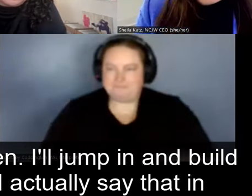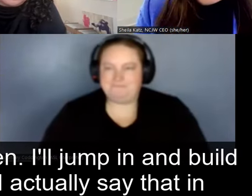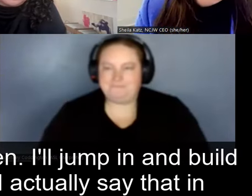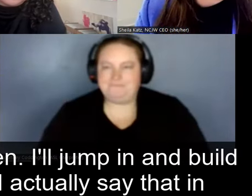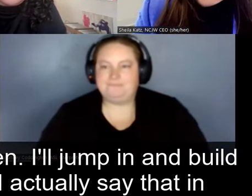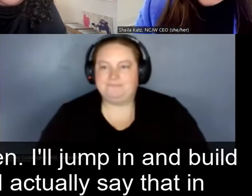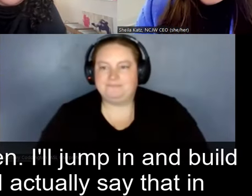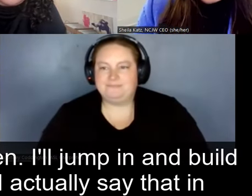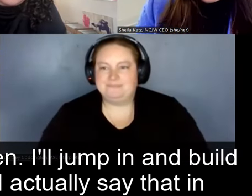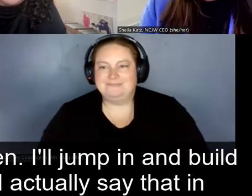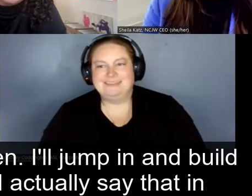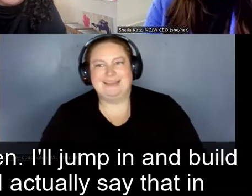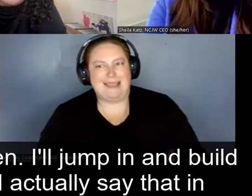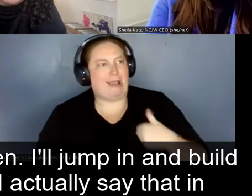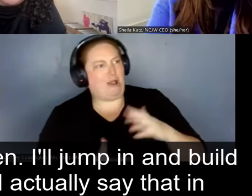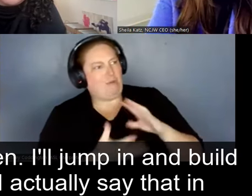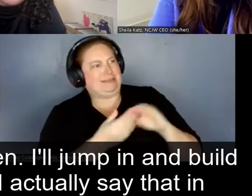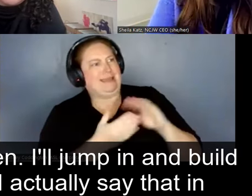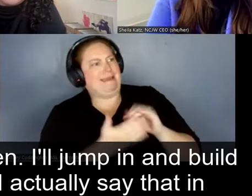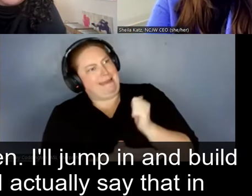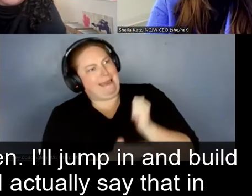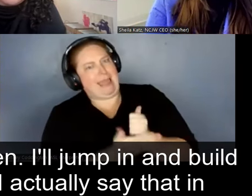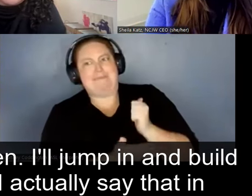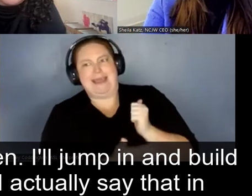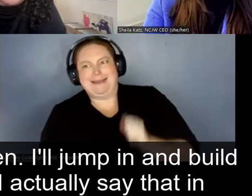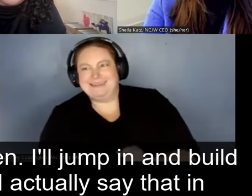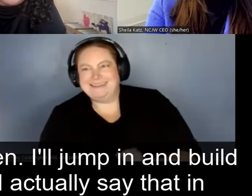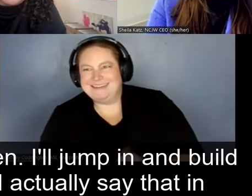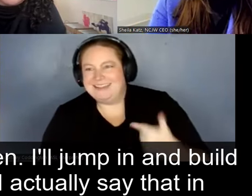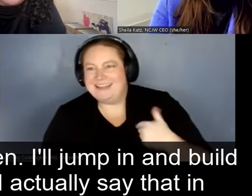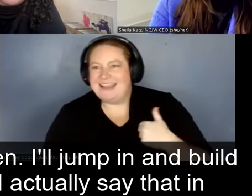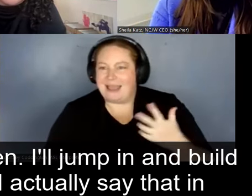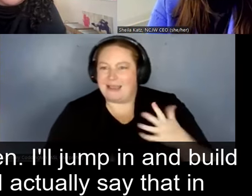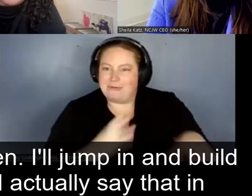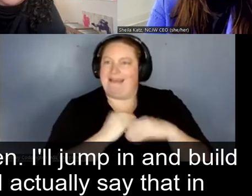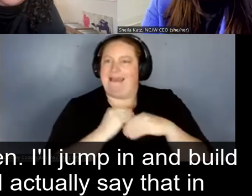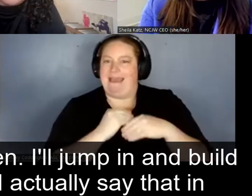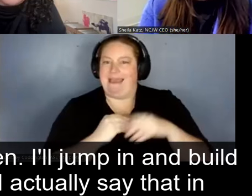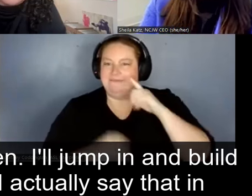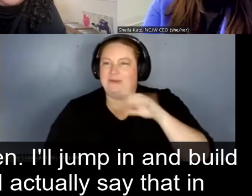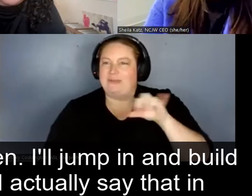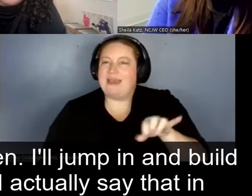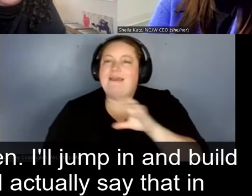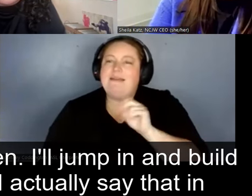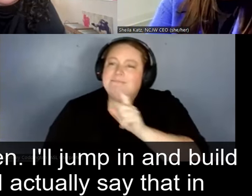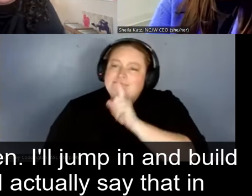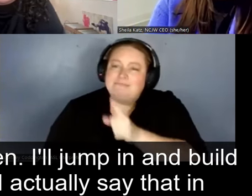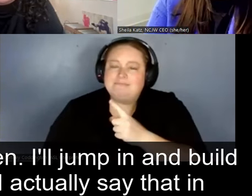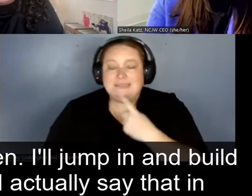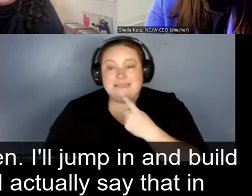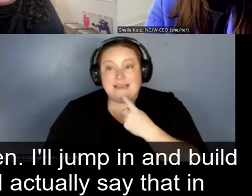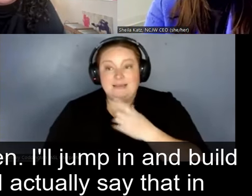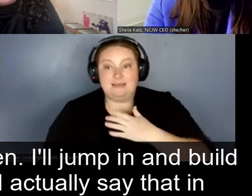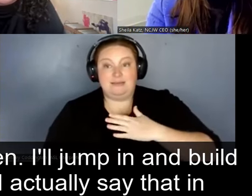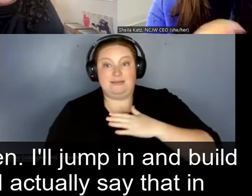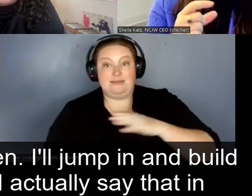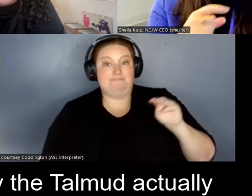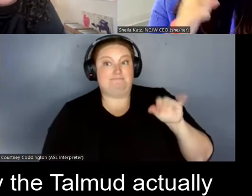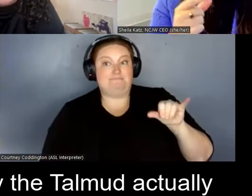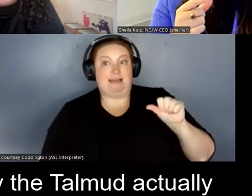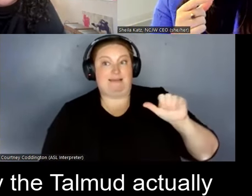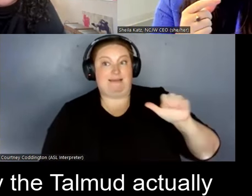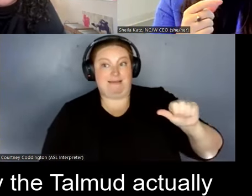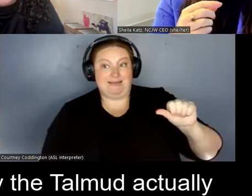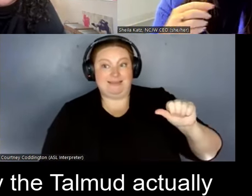I was gonna say amen. I'll jump in and build off of that, Damon, and actually say that in Maya's last answer, she